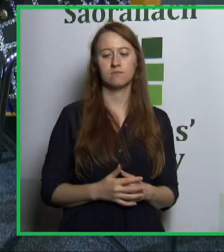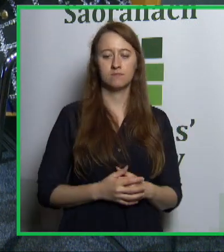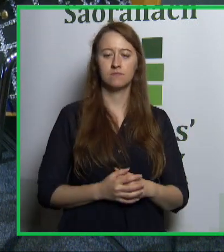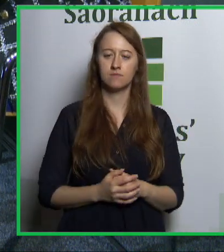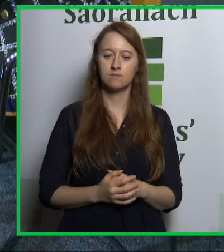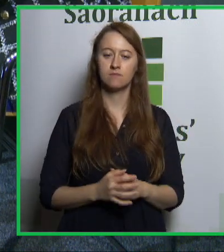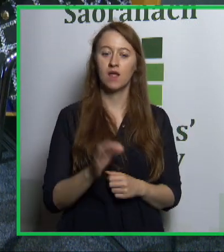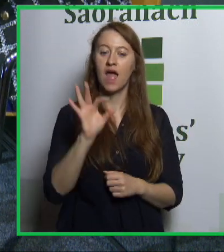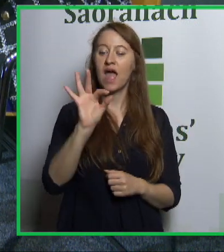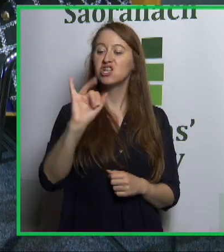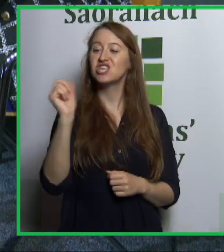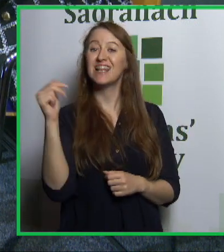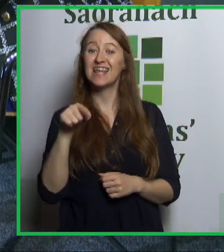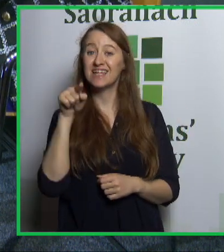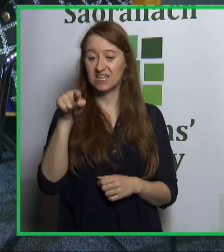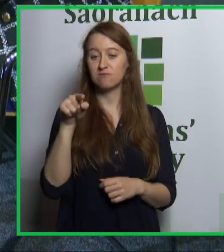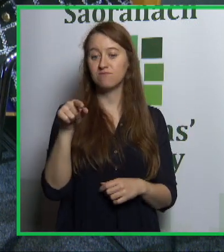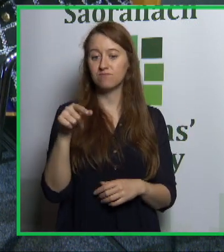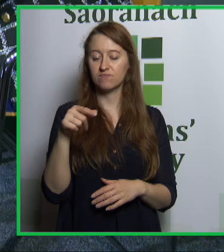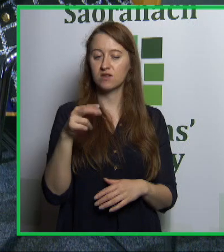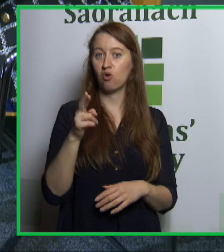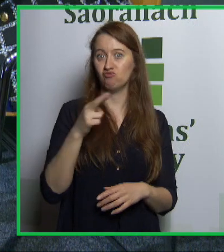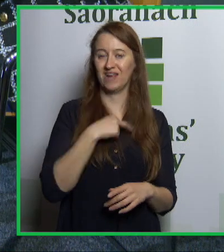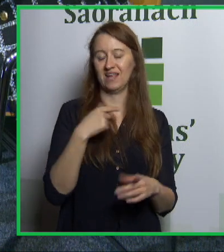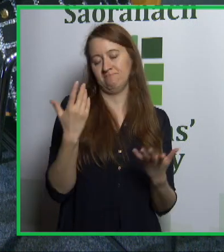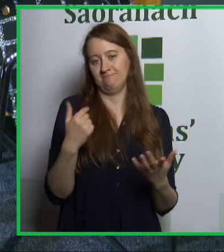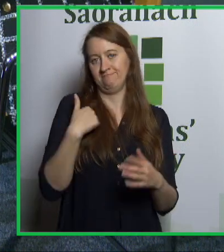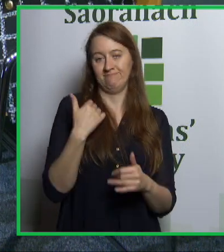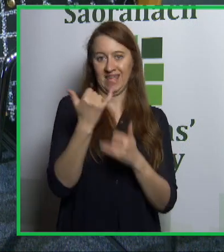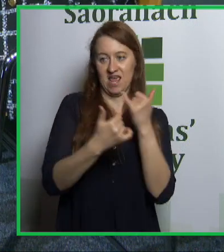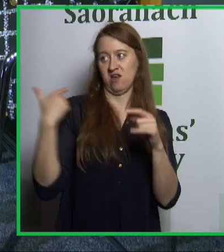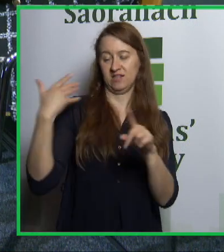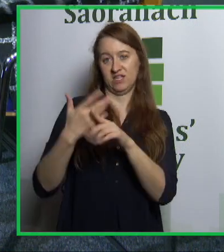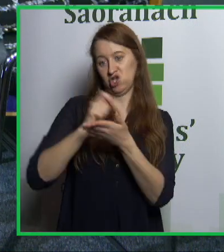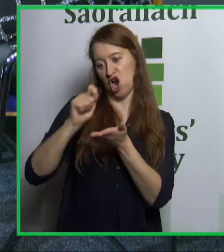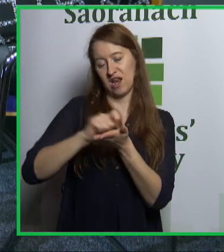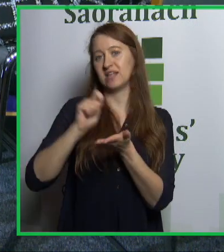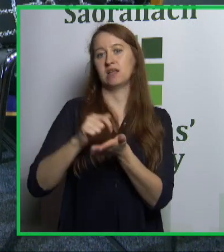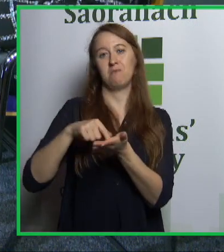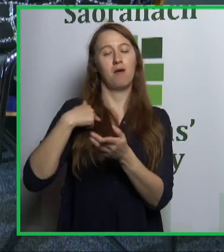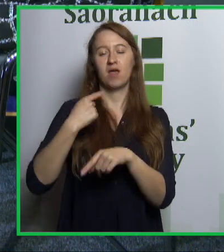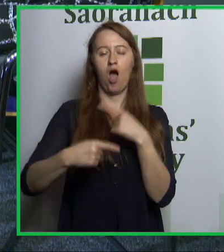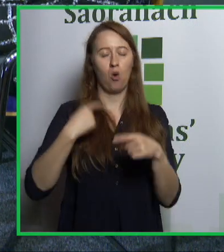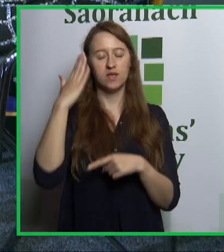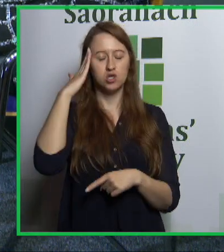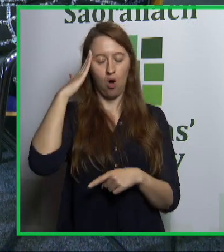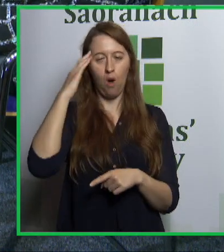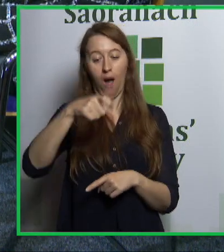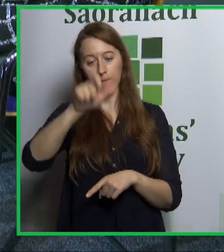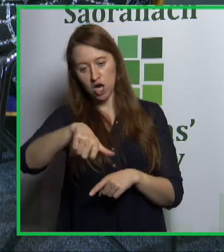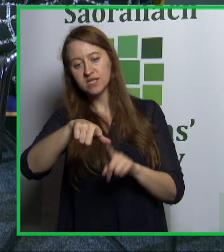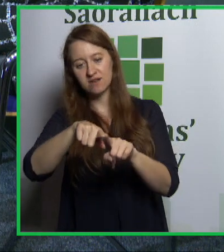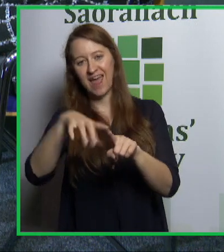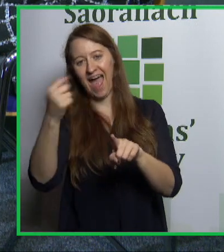Gillian, if 20 years in journalism has taught me anything, it's that everyone has a backstory. Yeah. And you have to